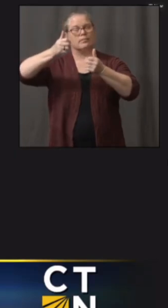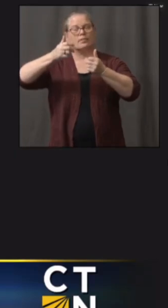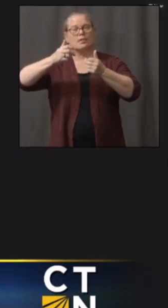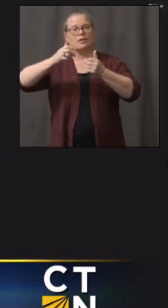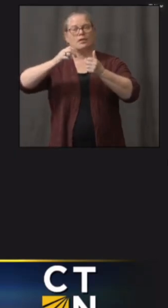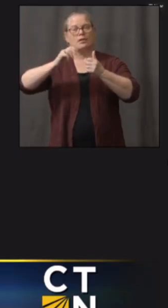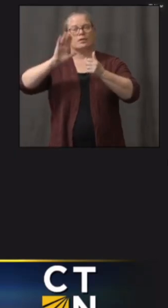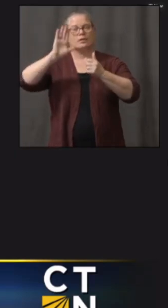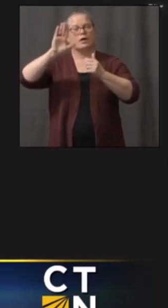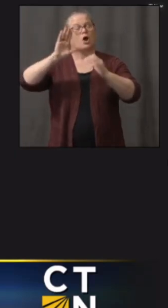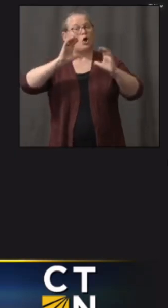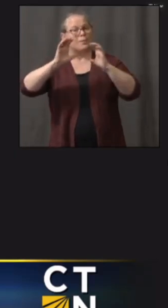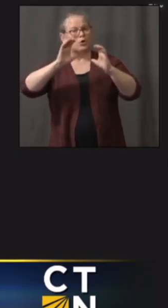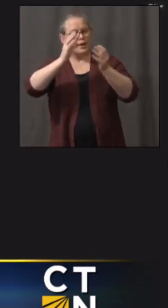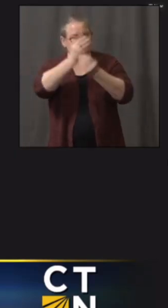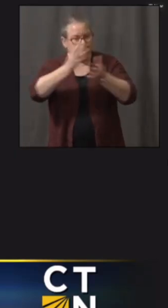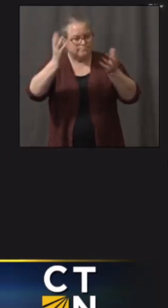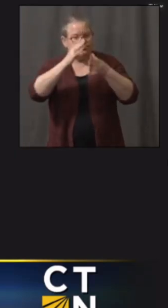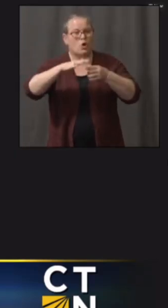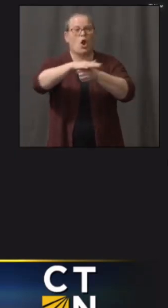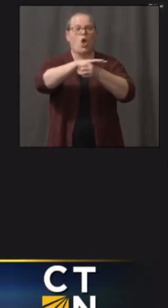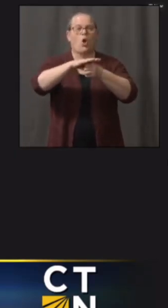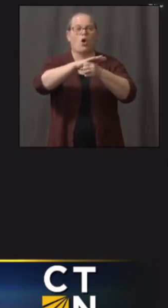changes? For instance, when the